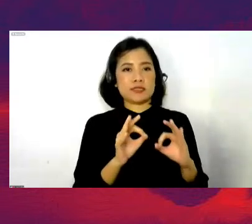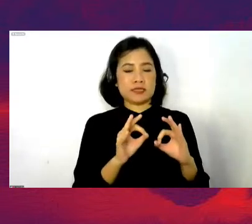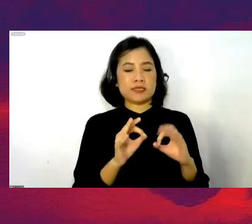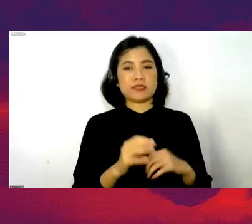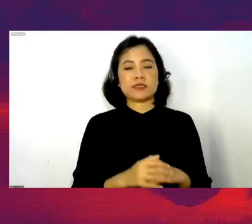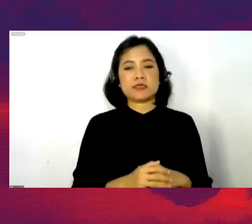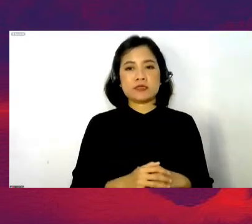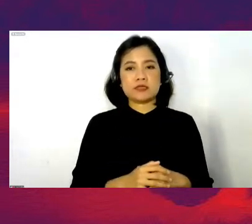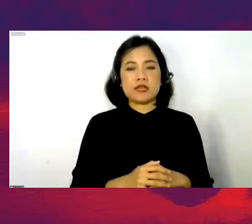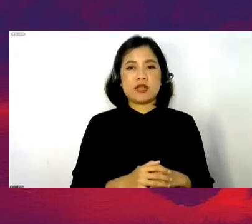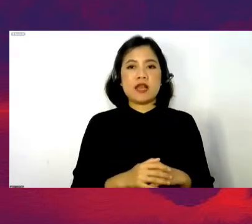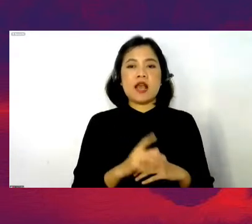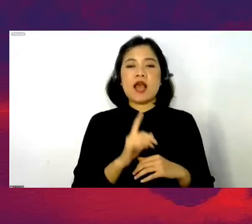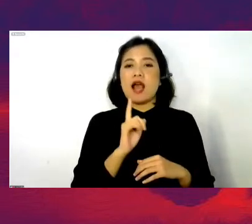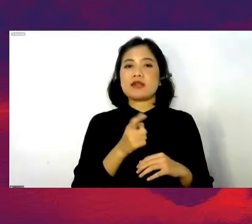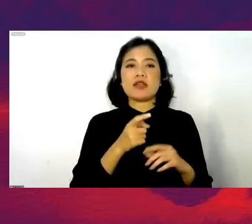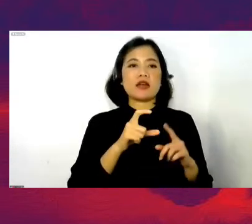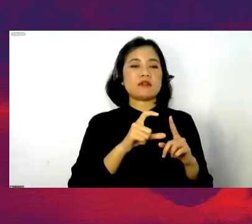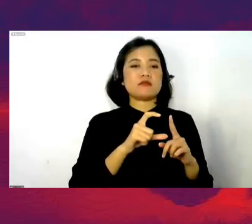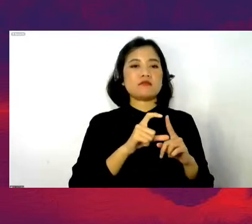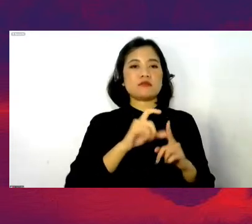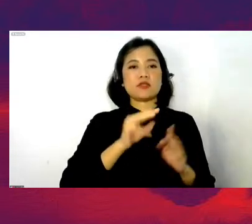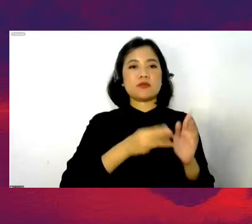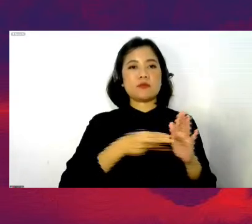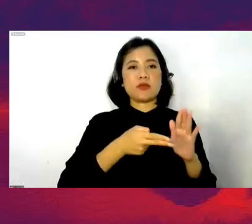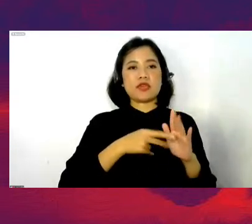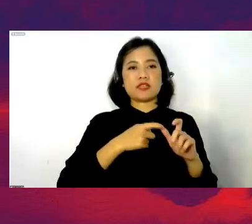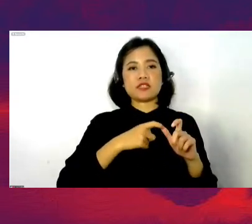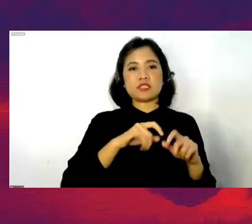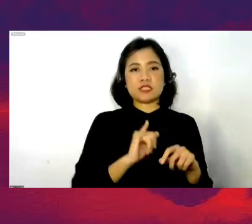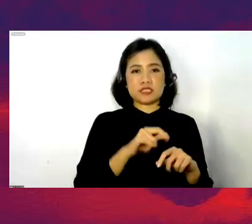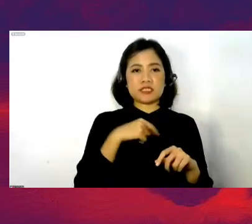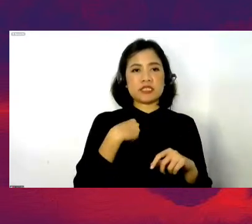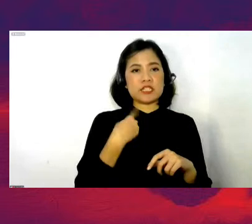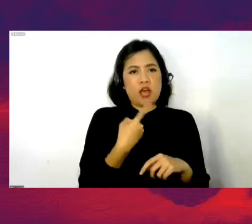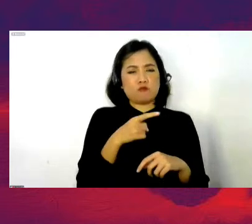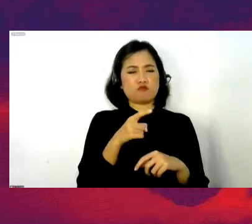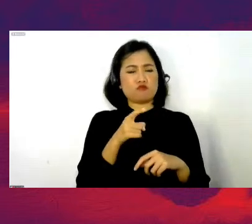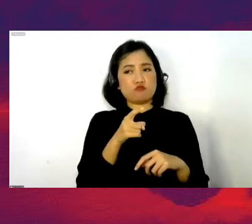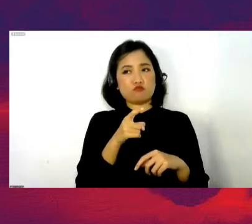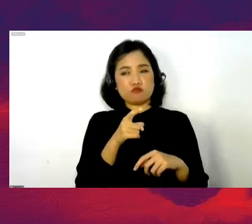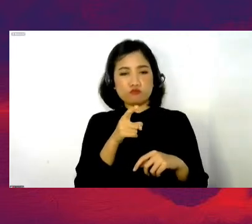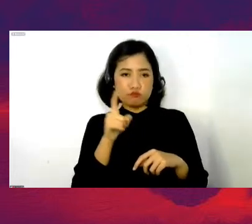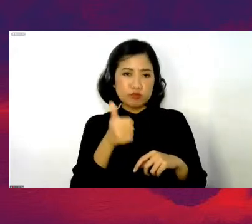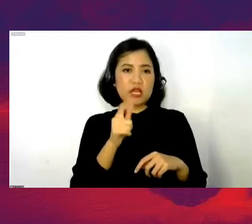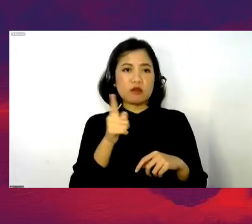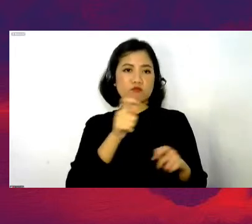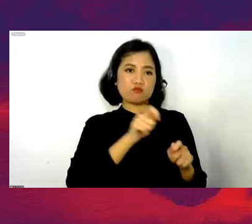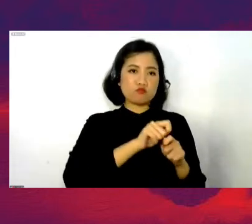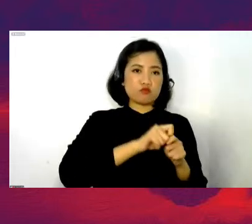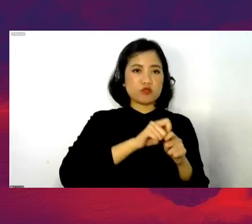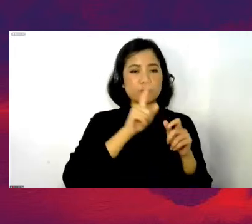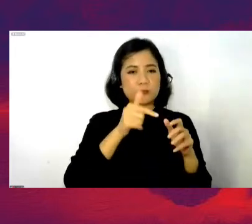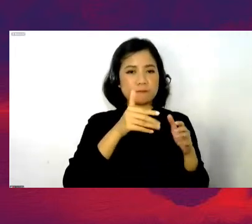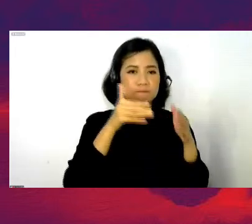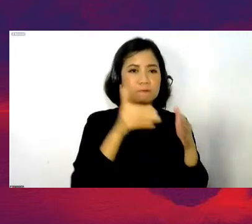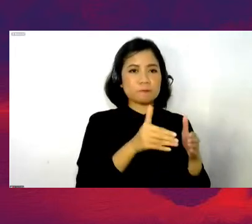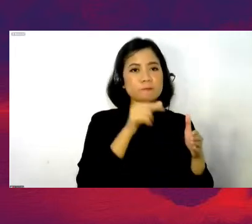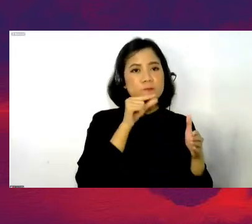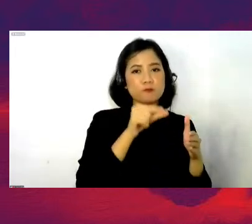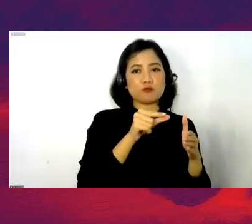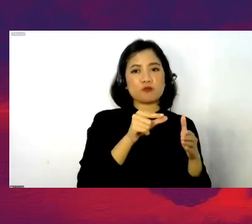Dede, the co-benefits given the government priority